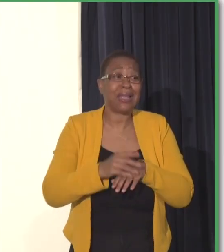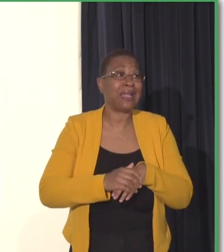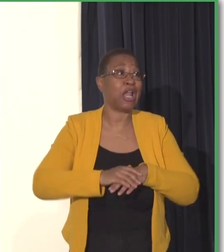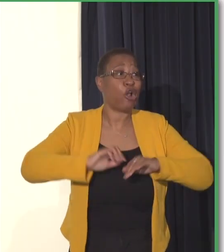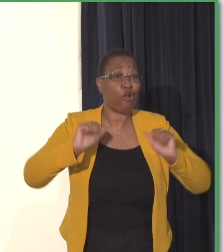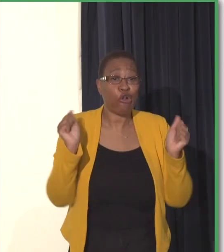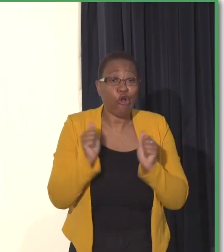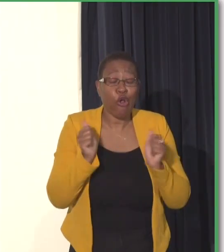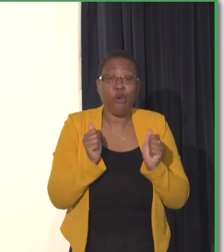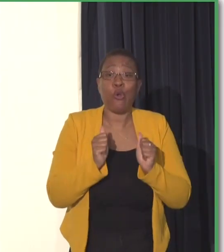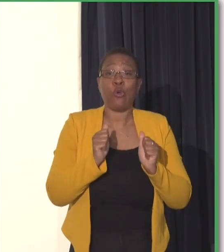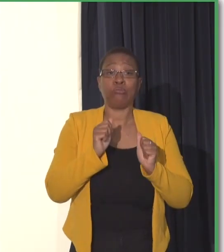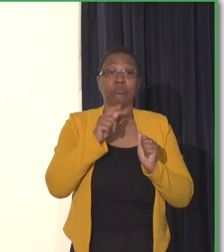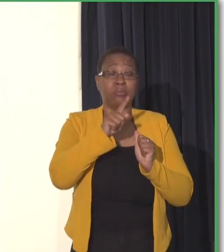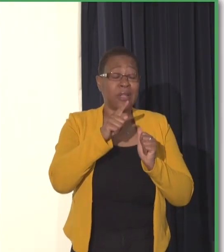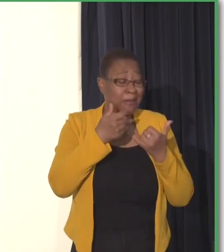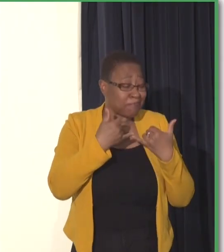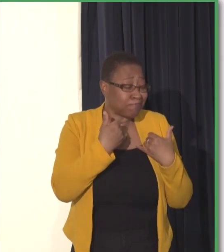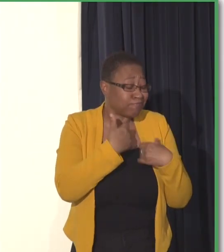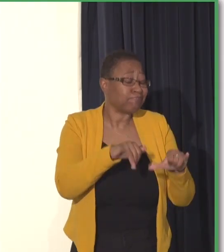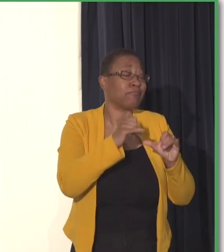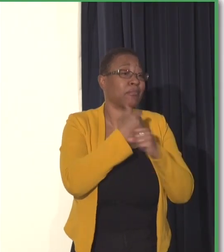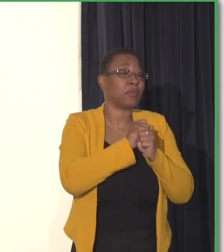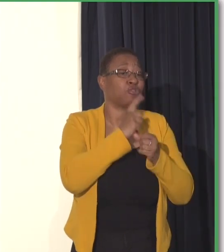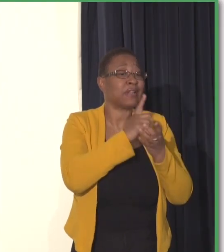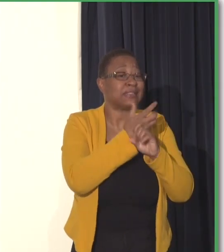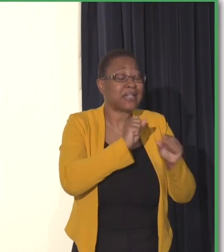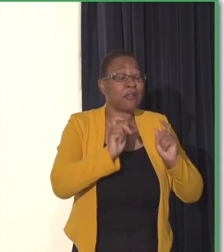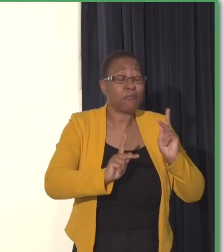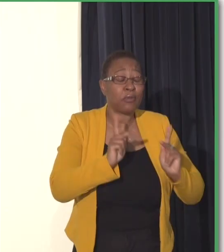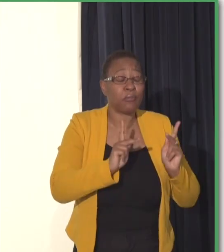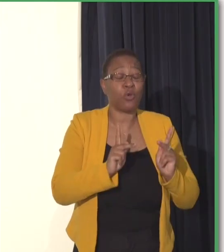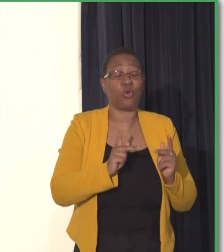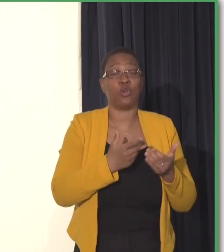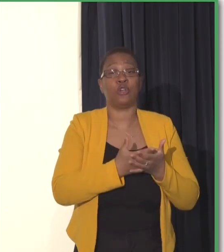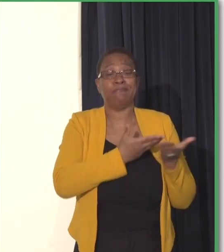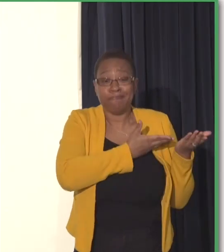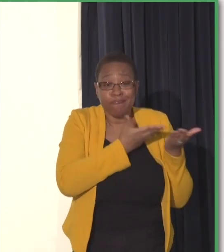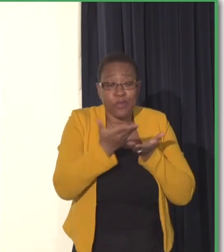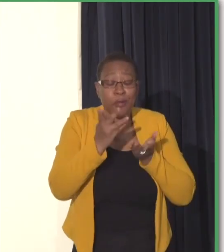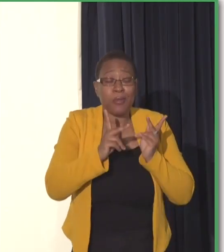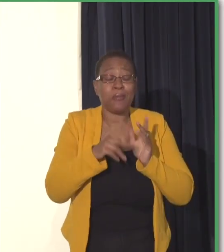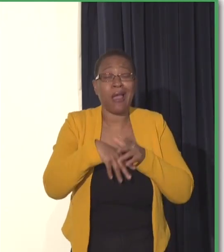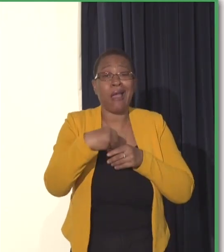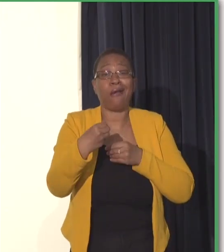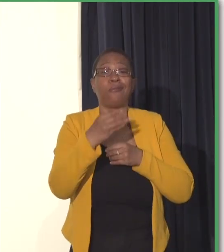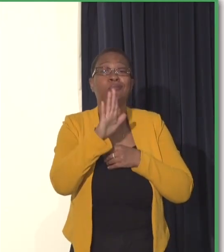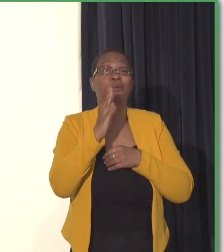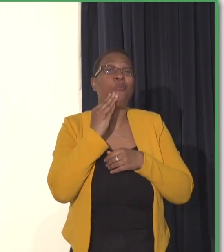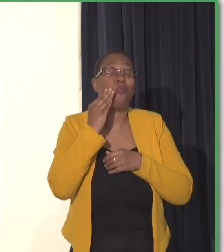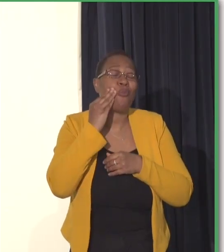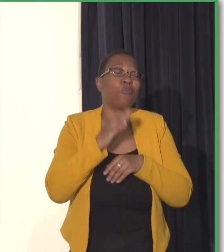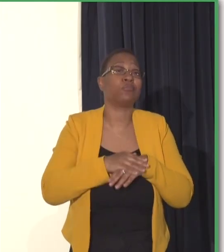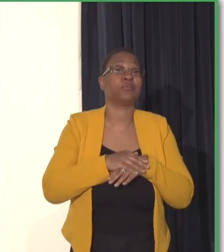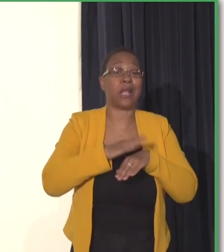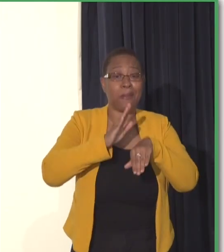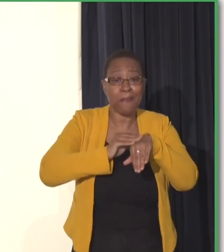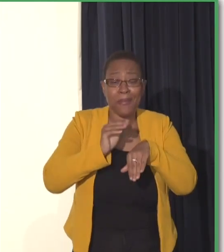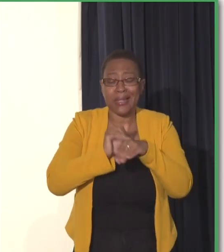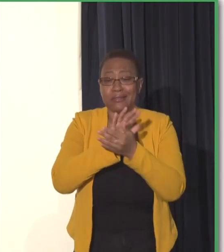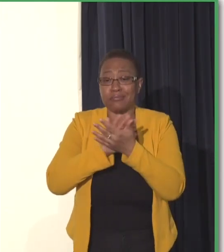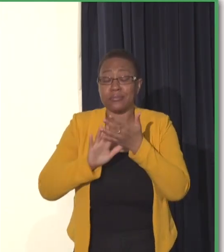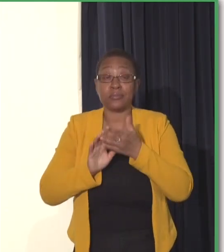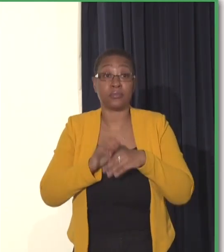not told enough. That's the body-worn camera footage that I wish that this board would demand, because that's